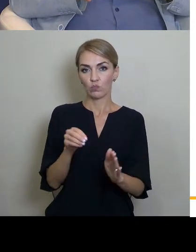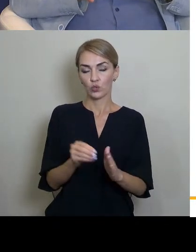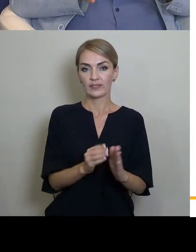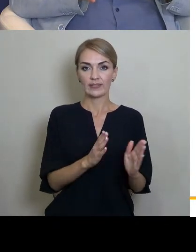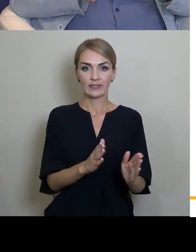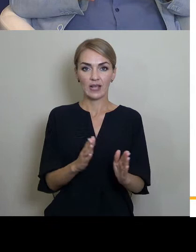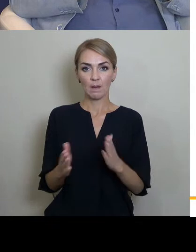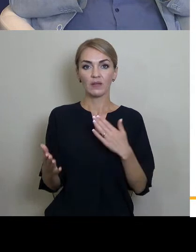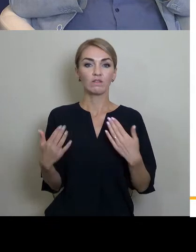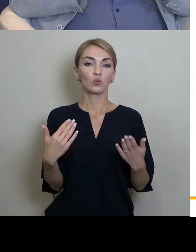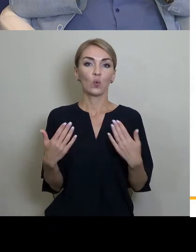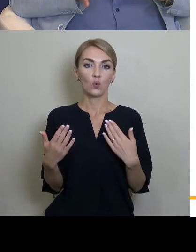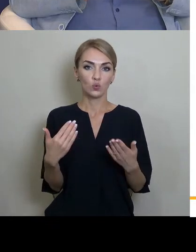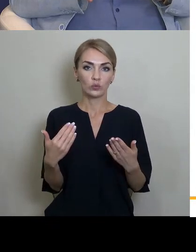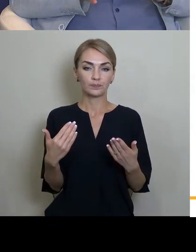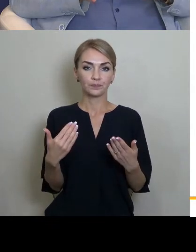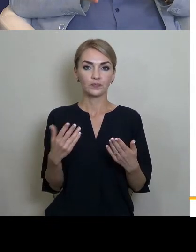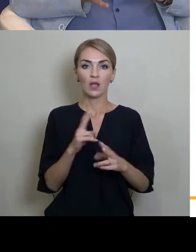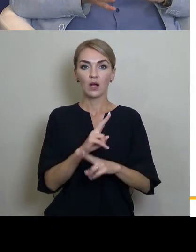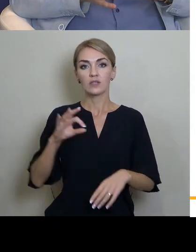systems separately.